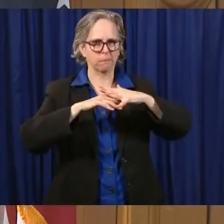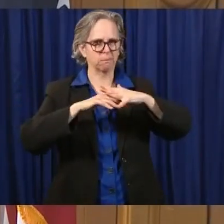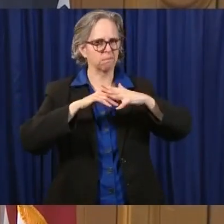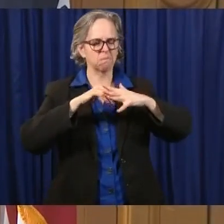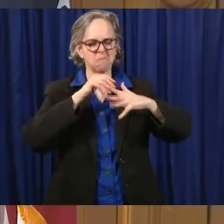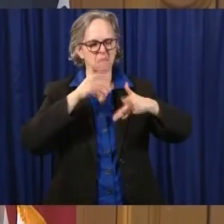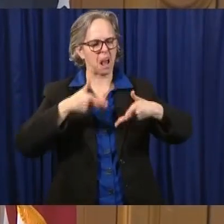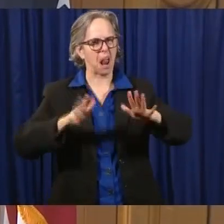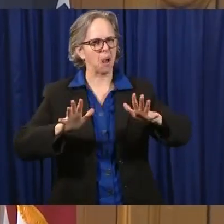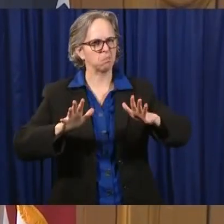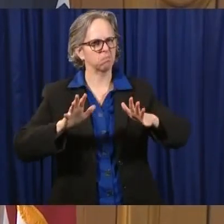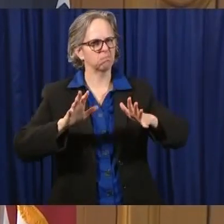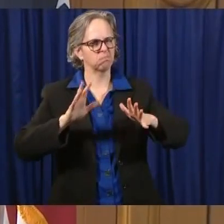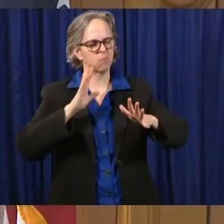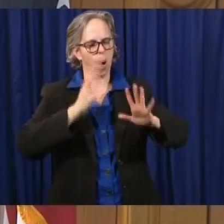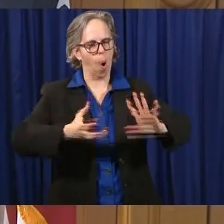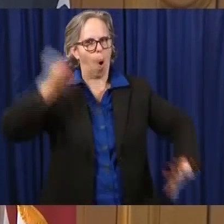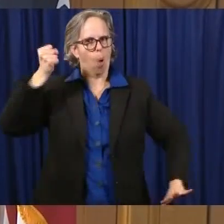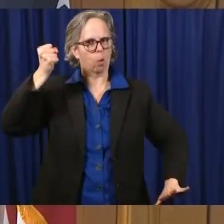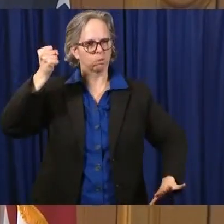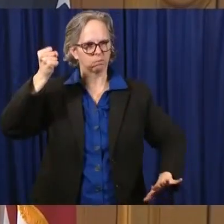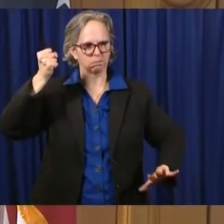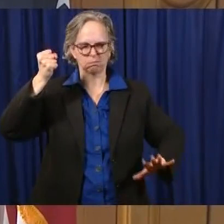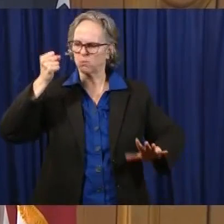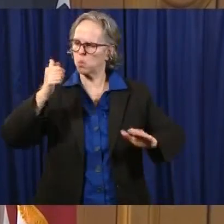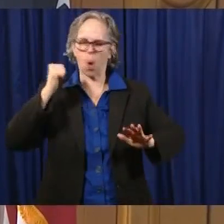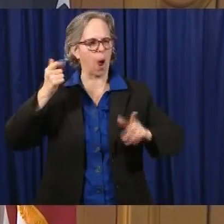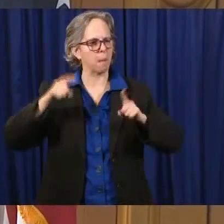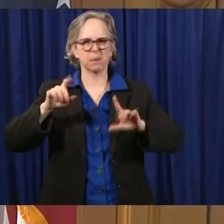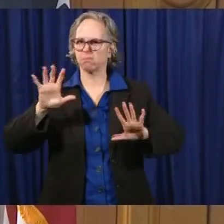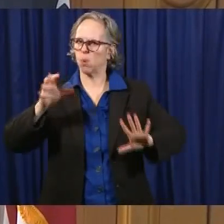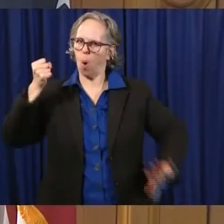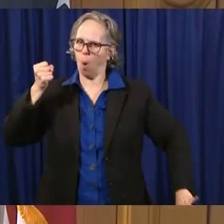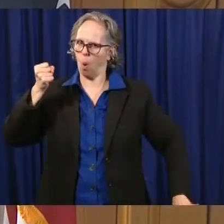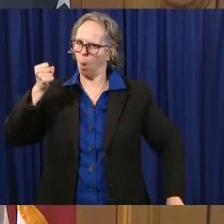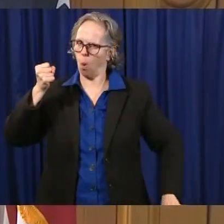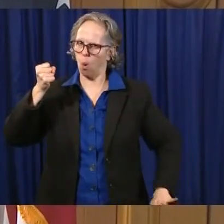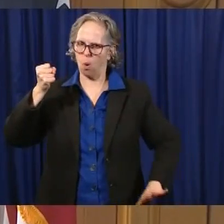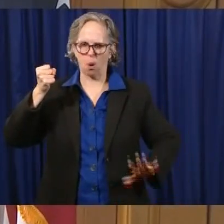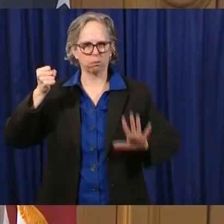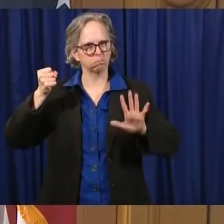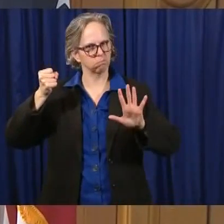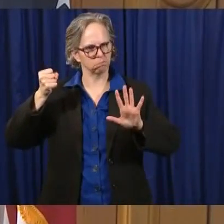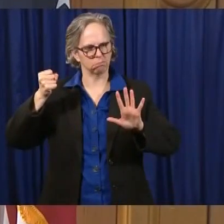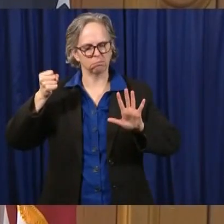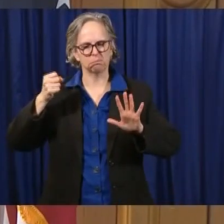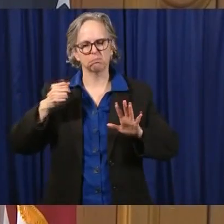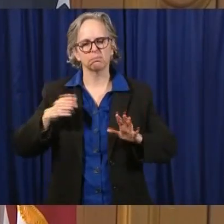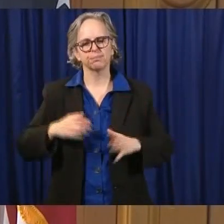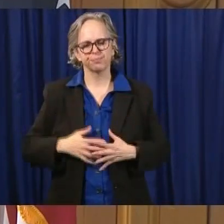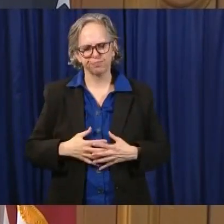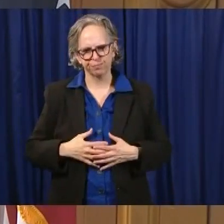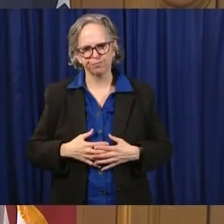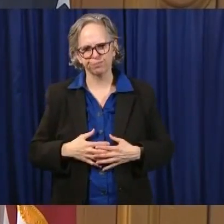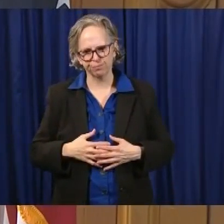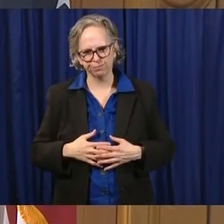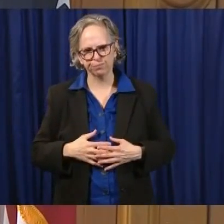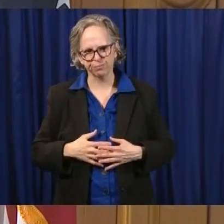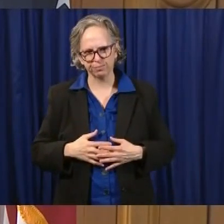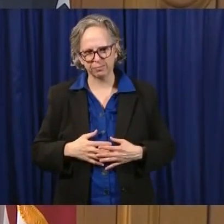okay, we should be doing that. And again, I think that it's not going to be what the states